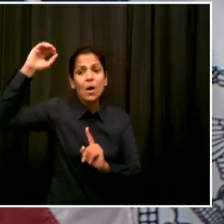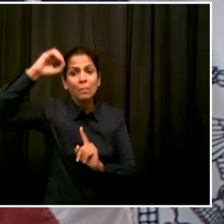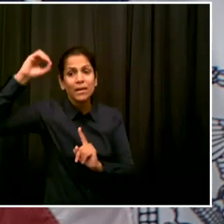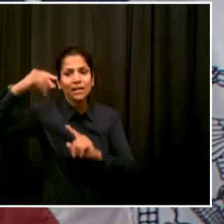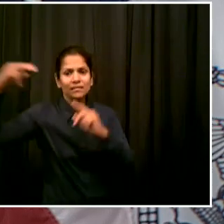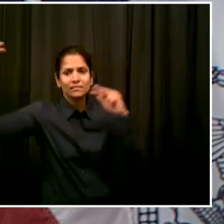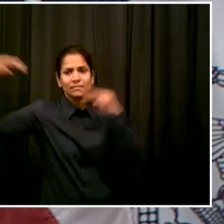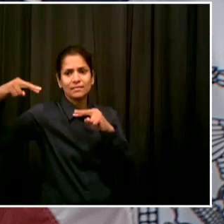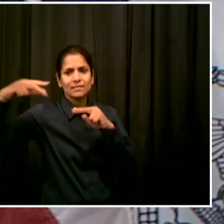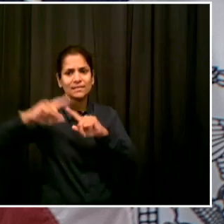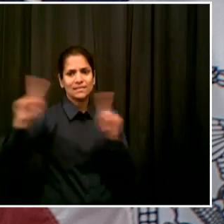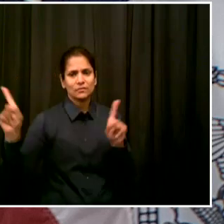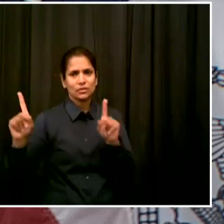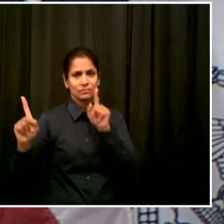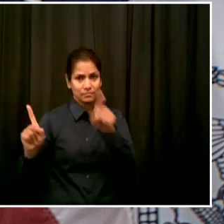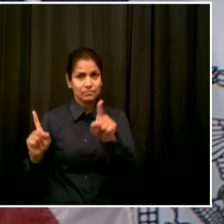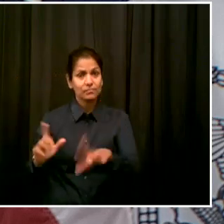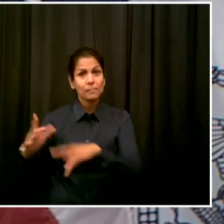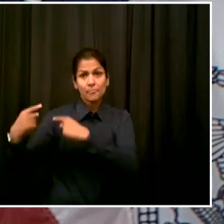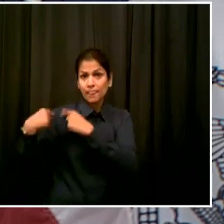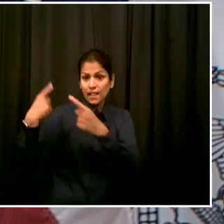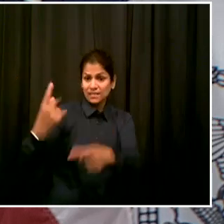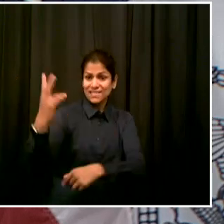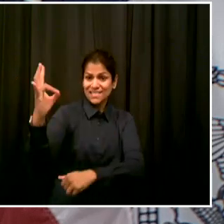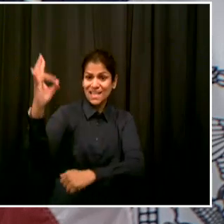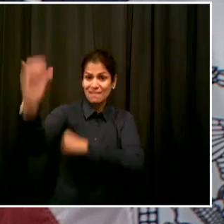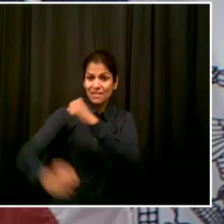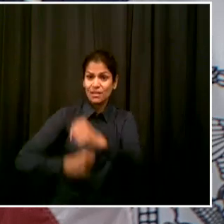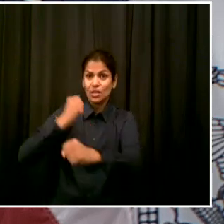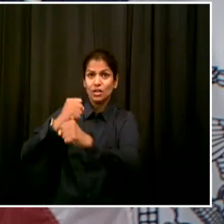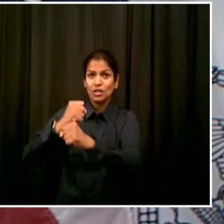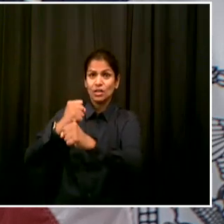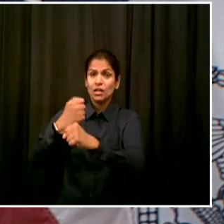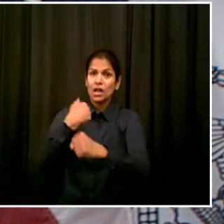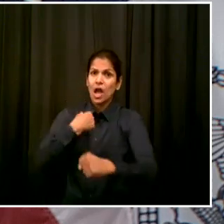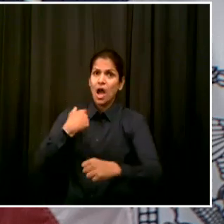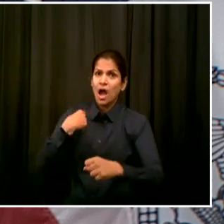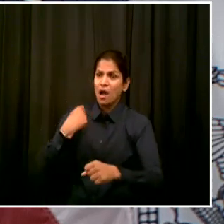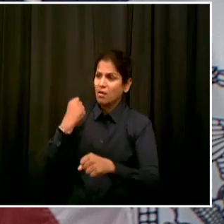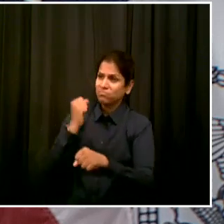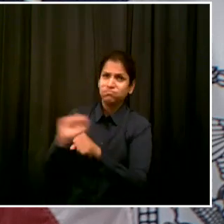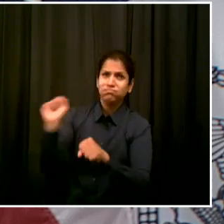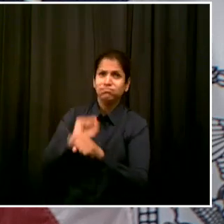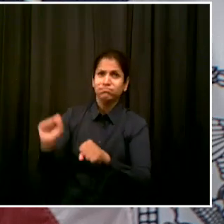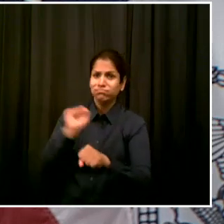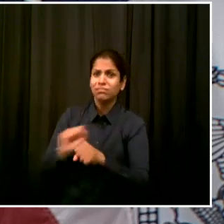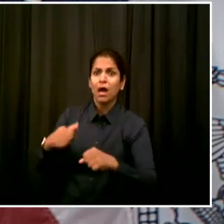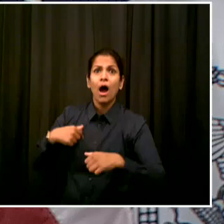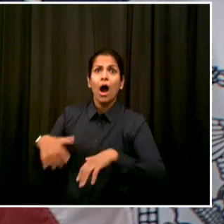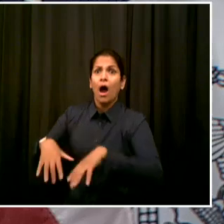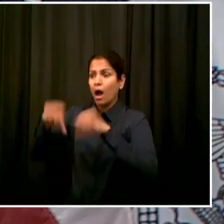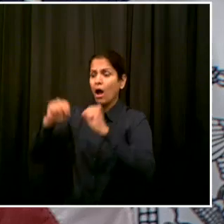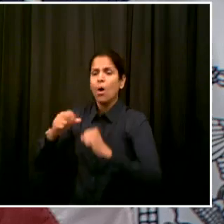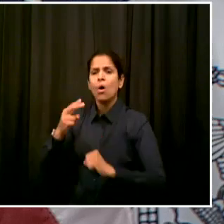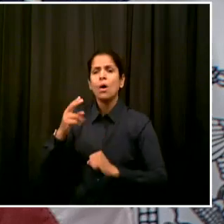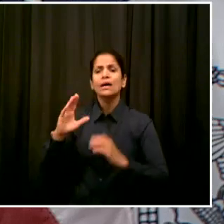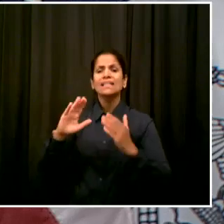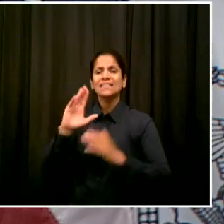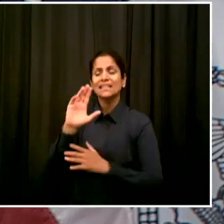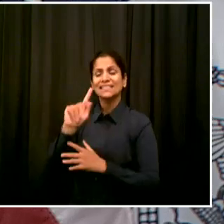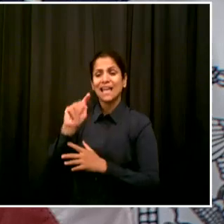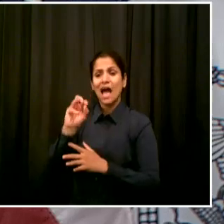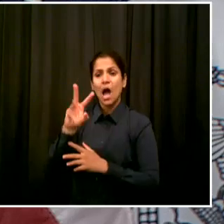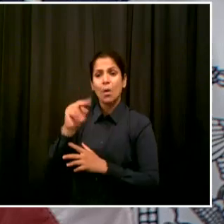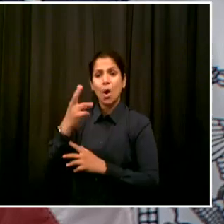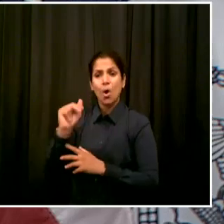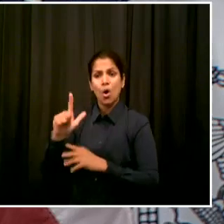our communities. I've talked to thousands and thousands of New Yorkers. And what I have heard is people want to have a better